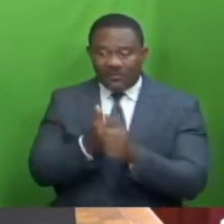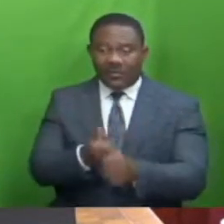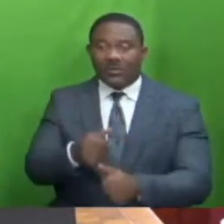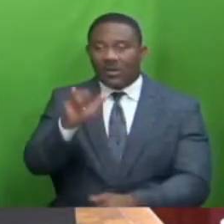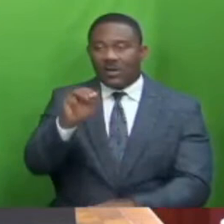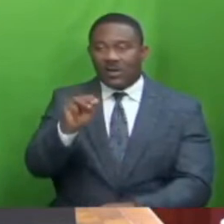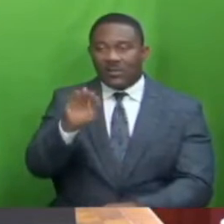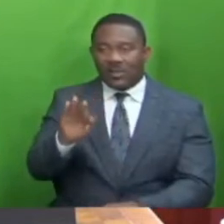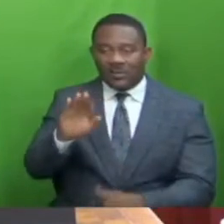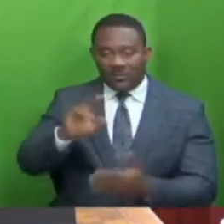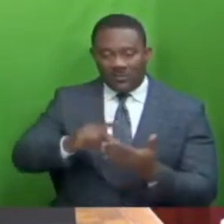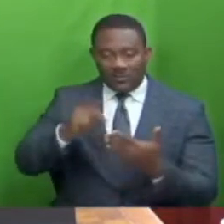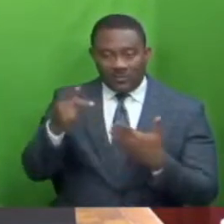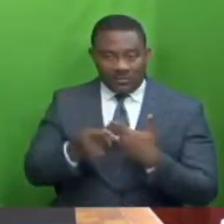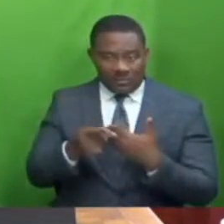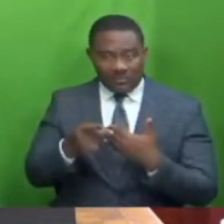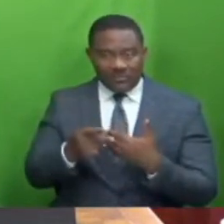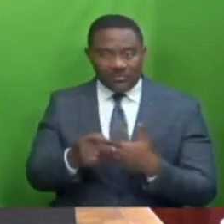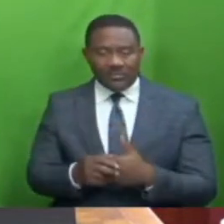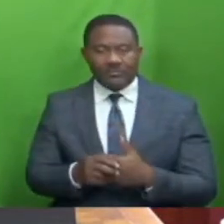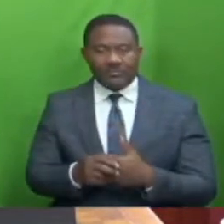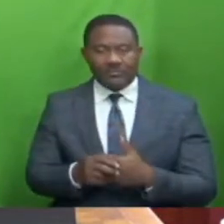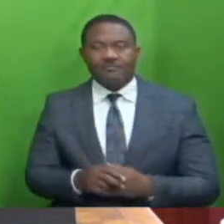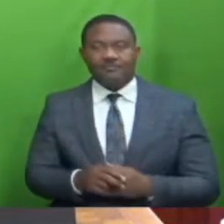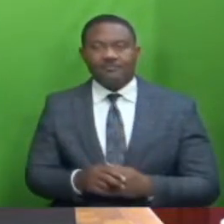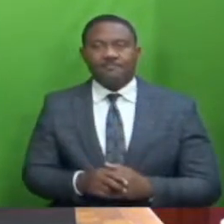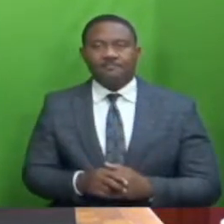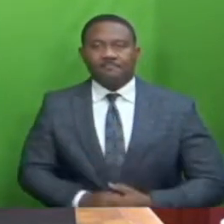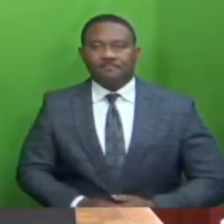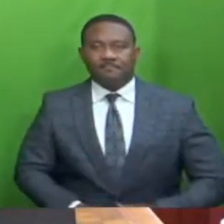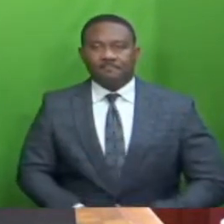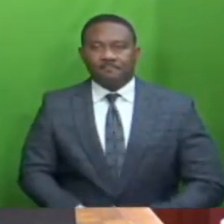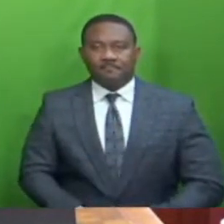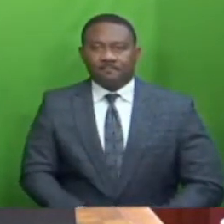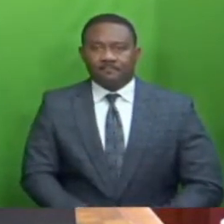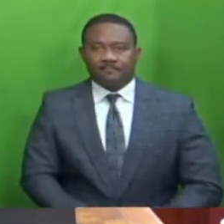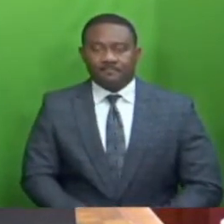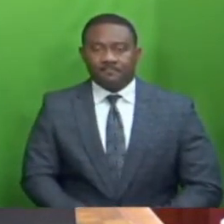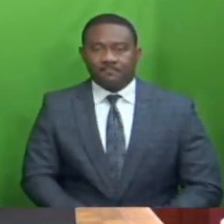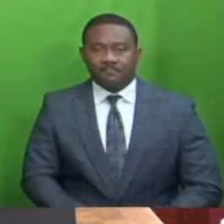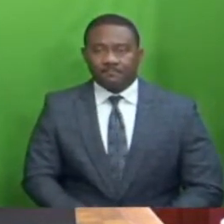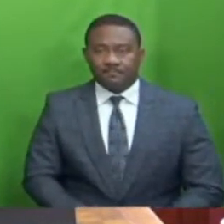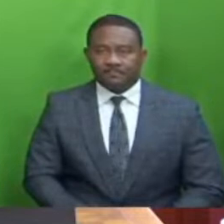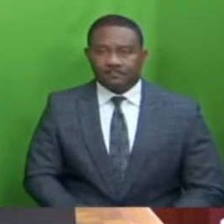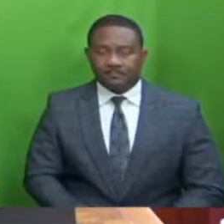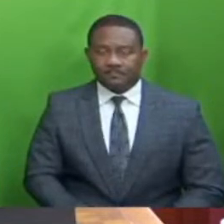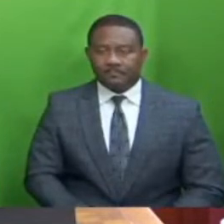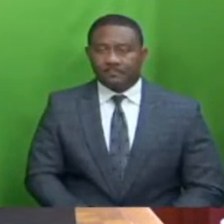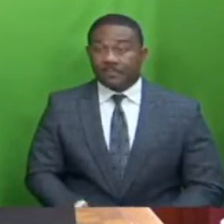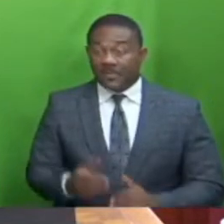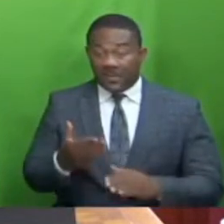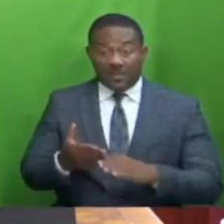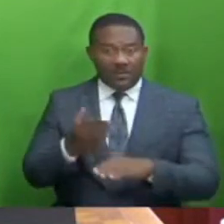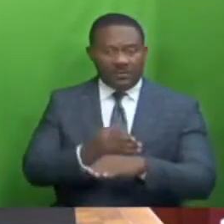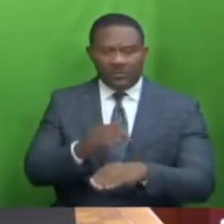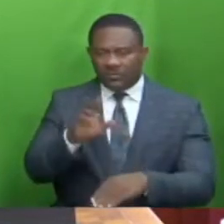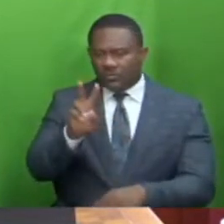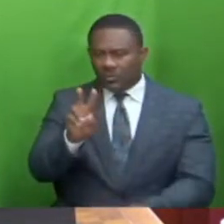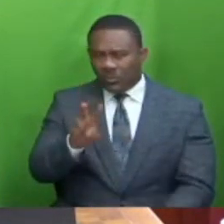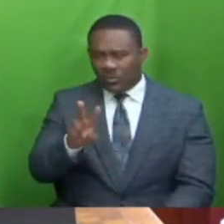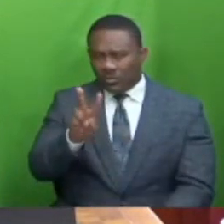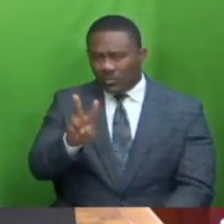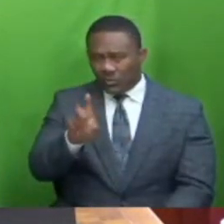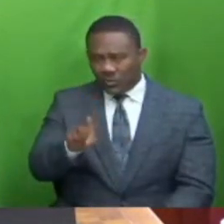Net international reserves received a boost from gold reserves and improved to $2.3 billion to